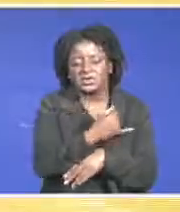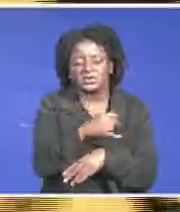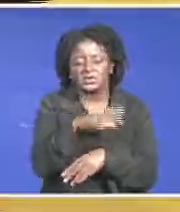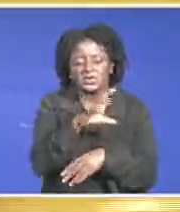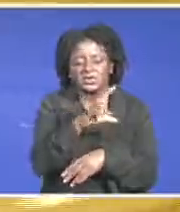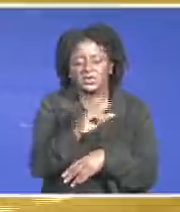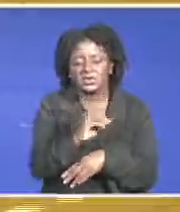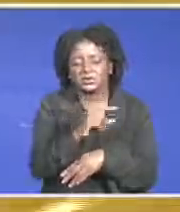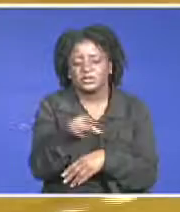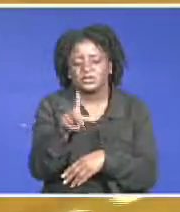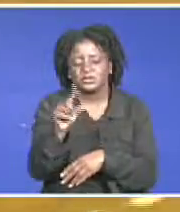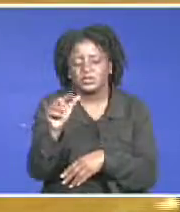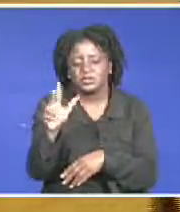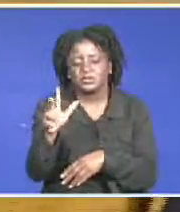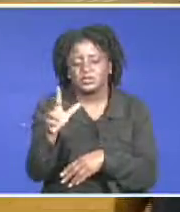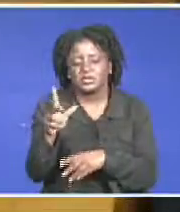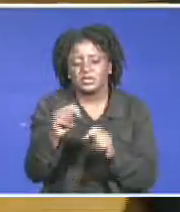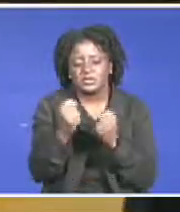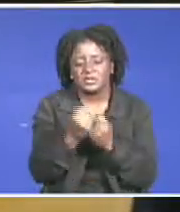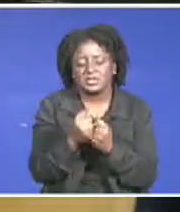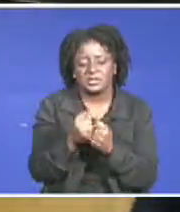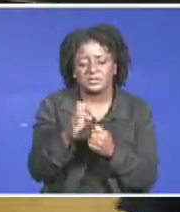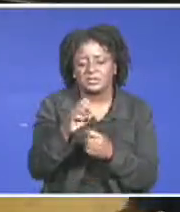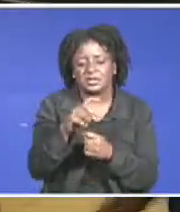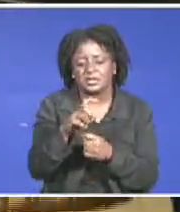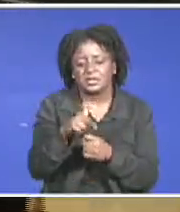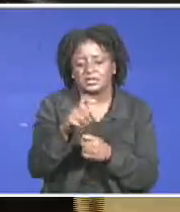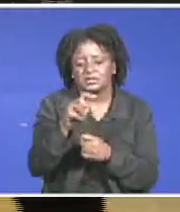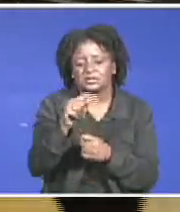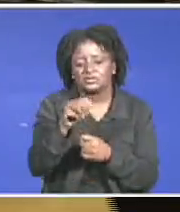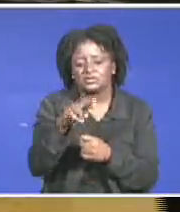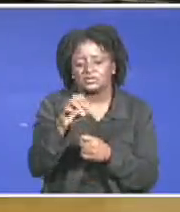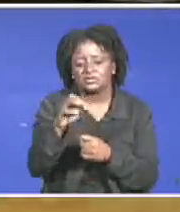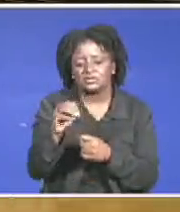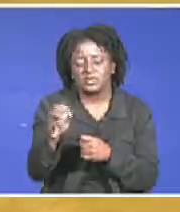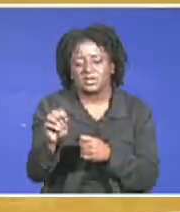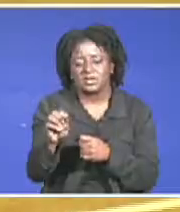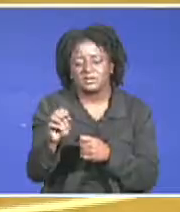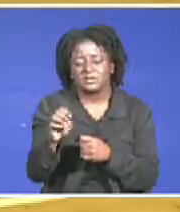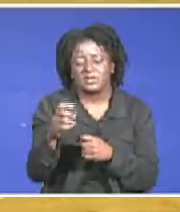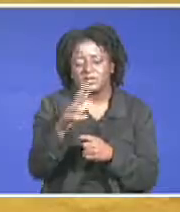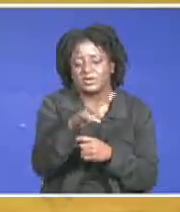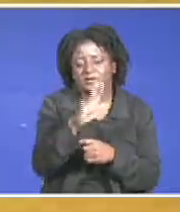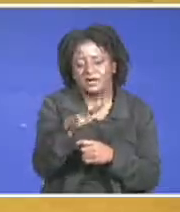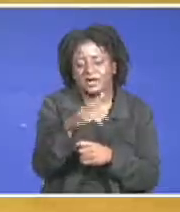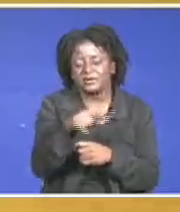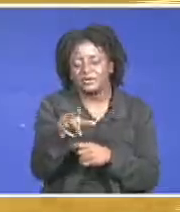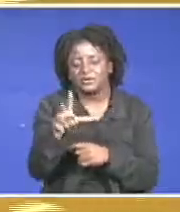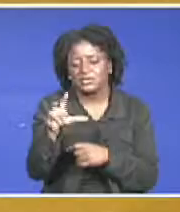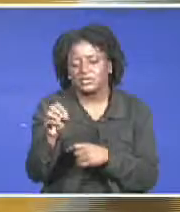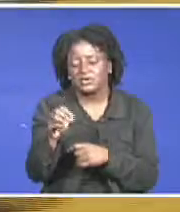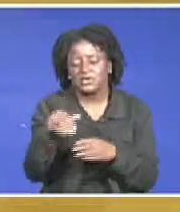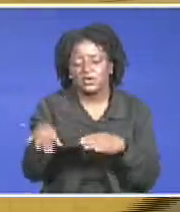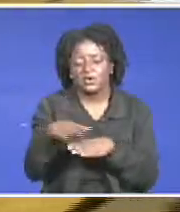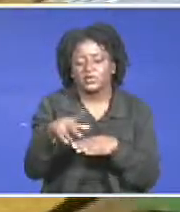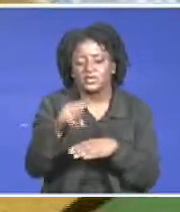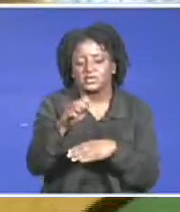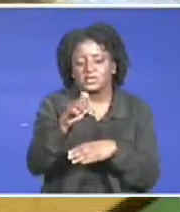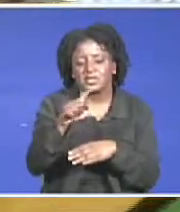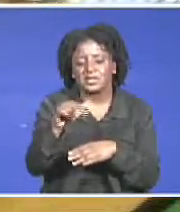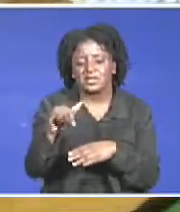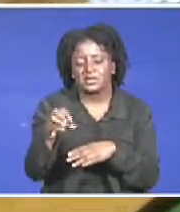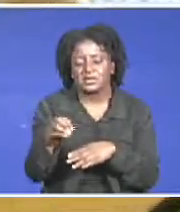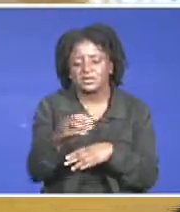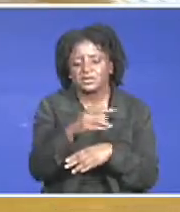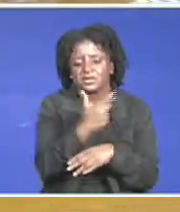Team Extreme also coming out on top in the 12-and-under boys 35-30 over Telios. As for the 13-14 boys, that title going